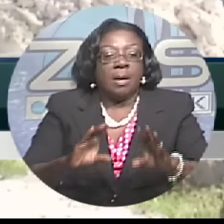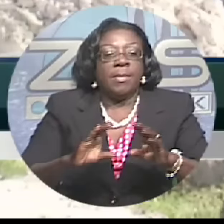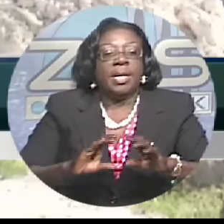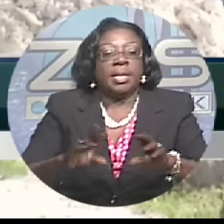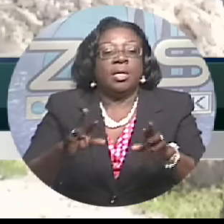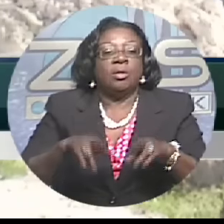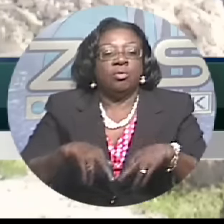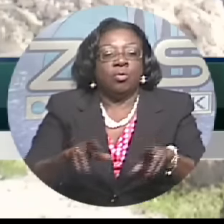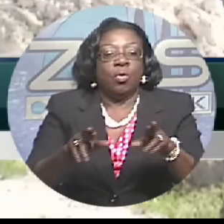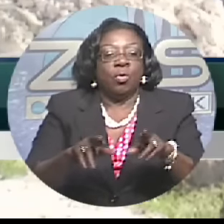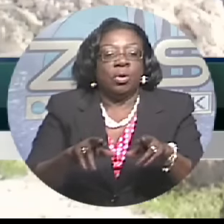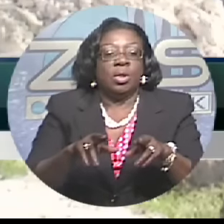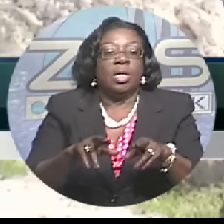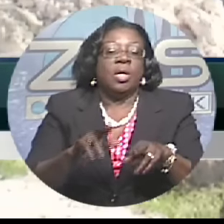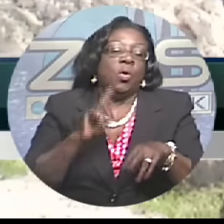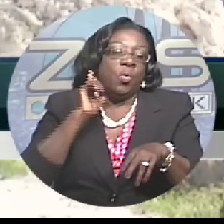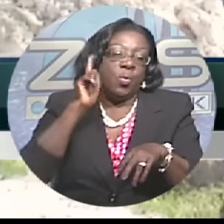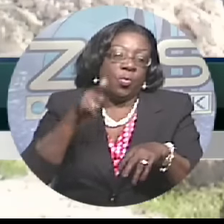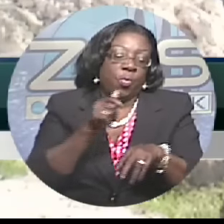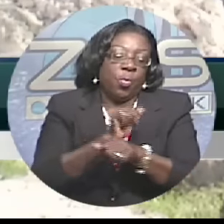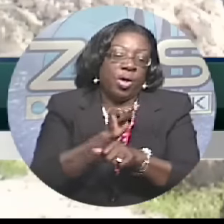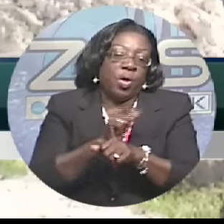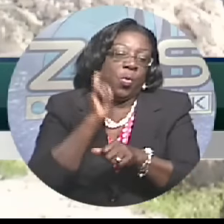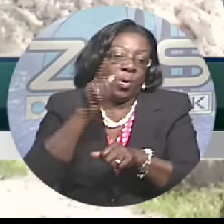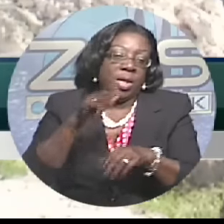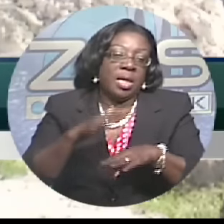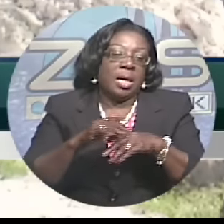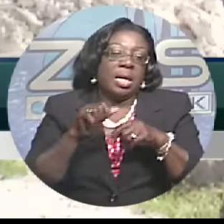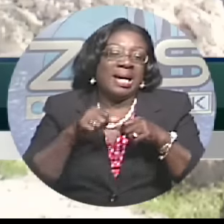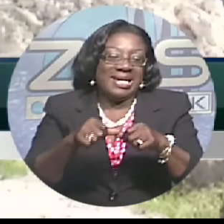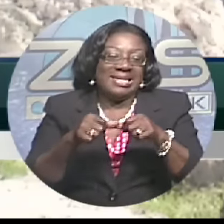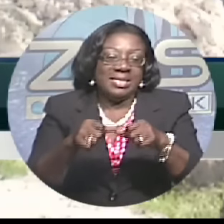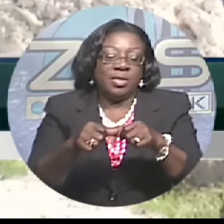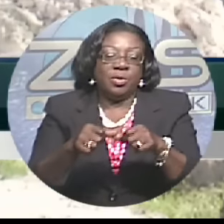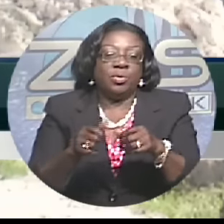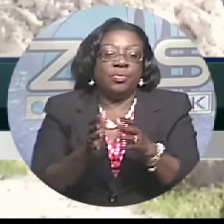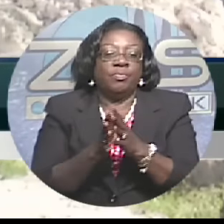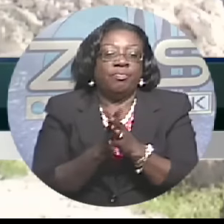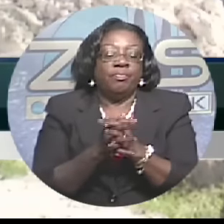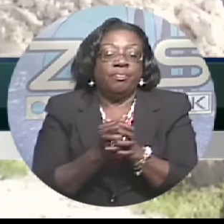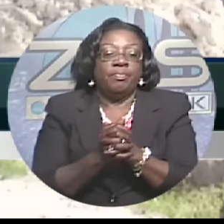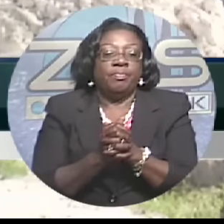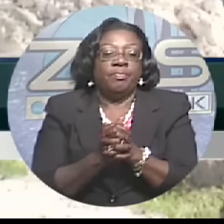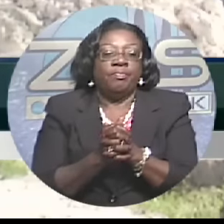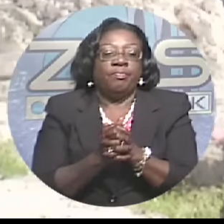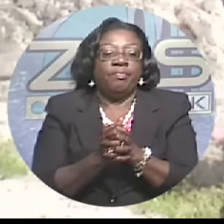businessman says construction on the project will continue. Jared Higgs, ZNS Network News.